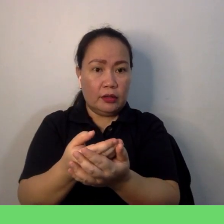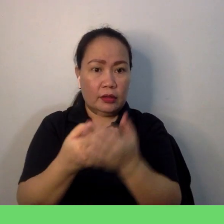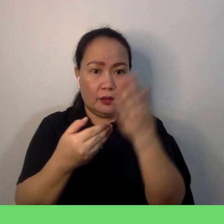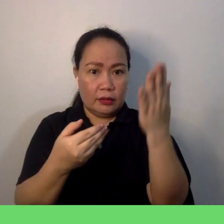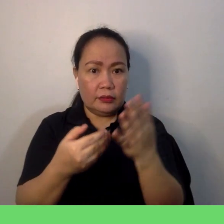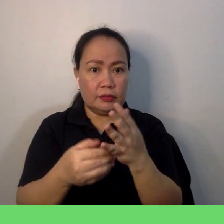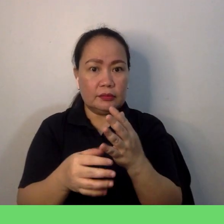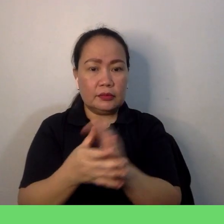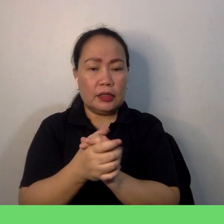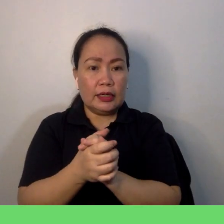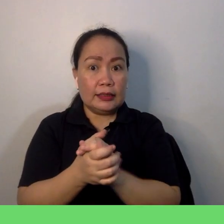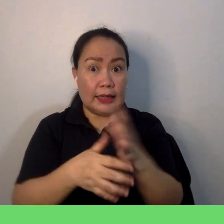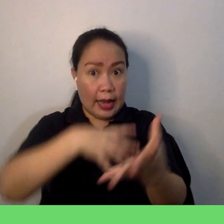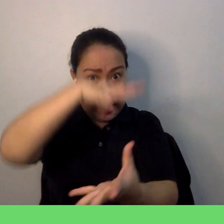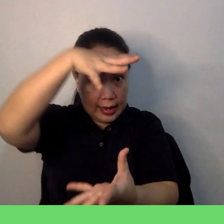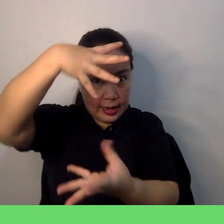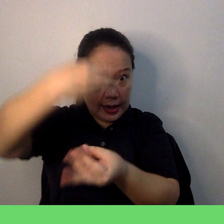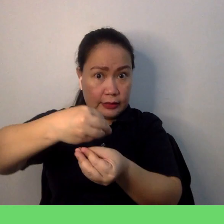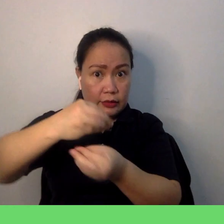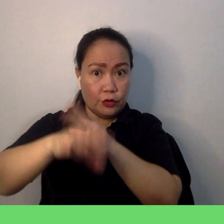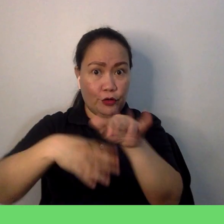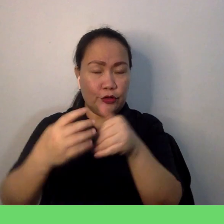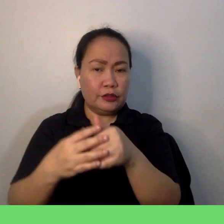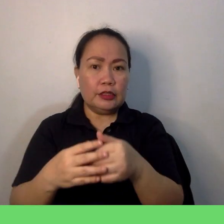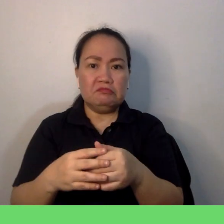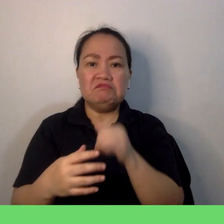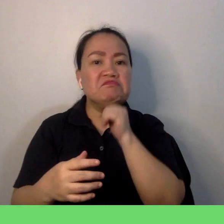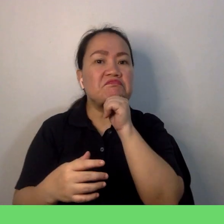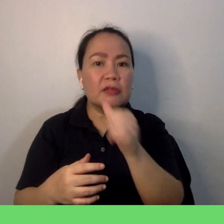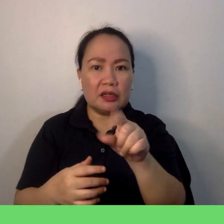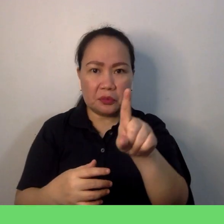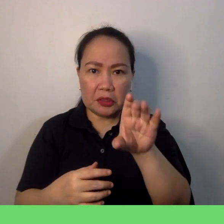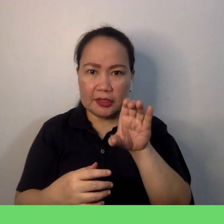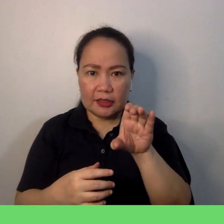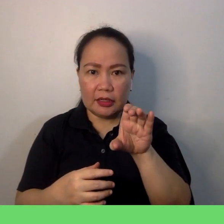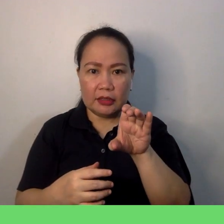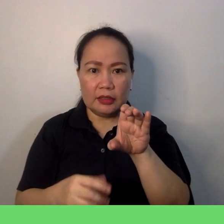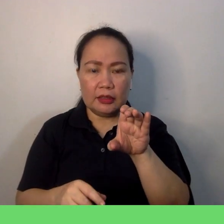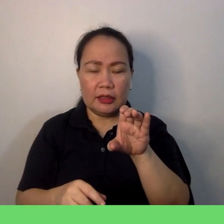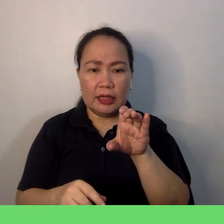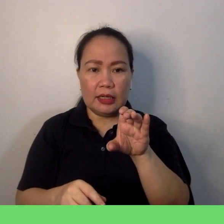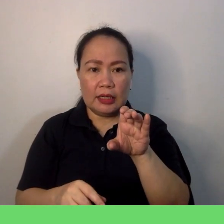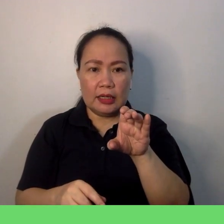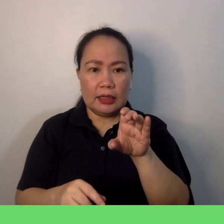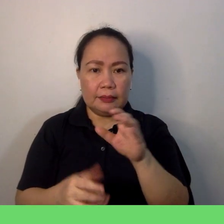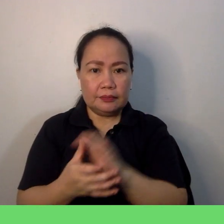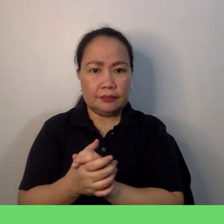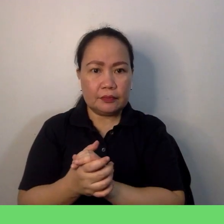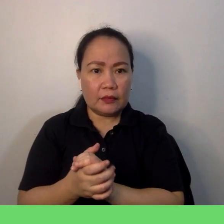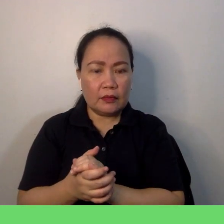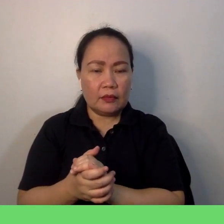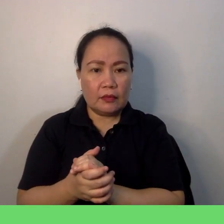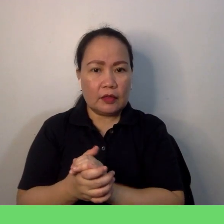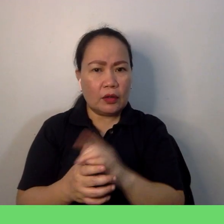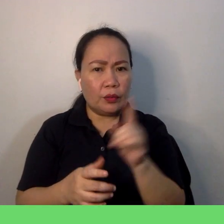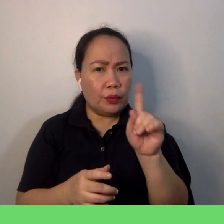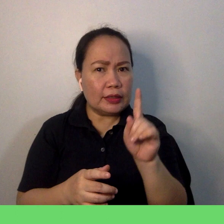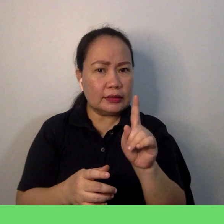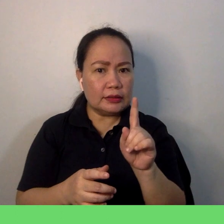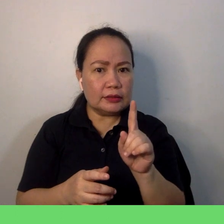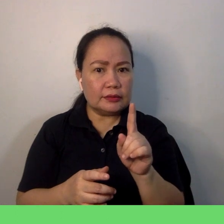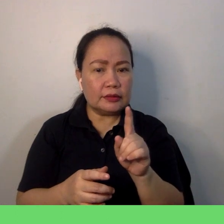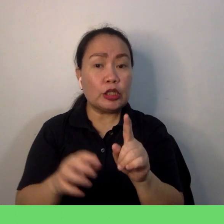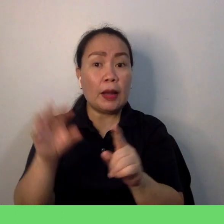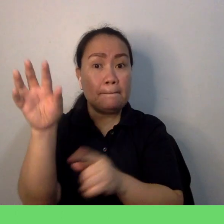grade level, the sum is not 100. Okay? So, what seems to